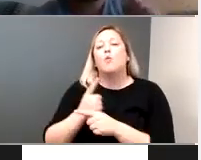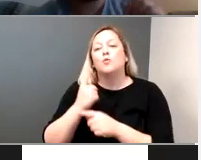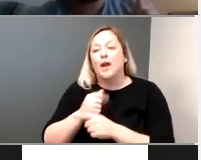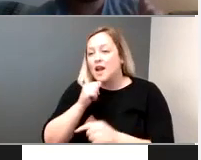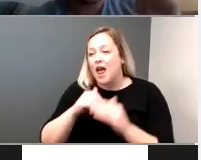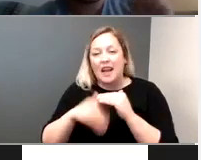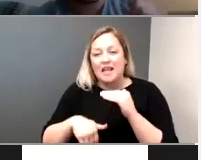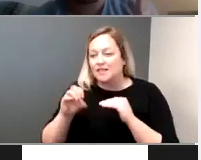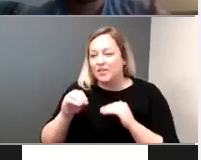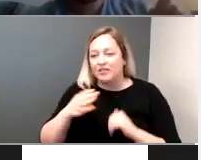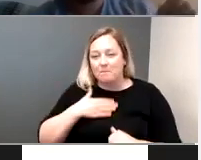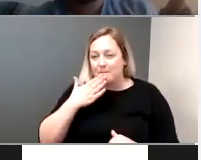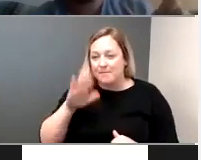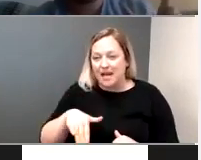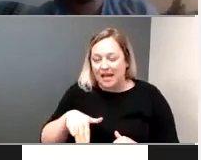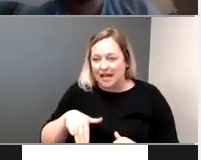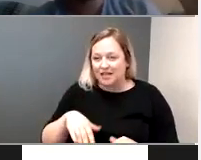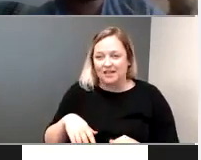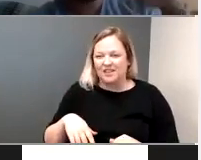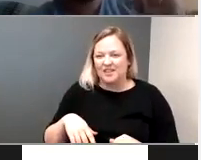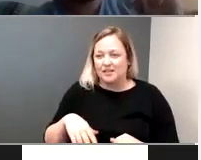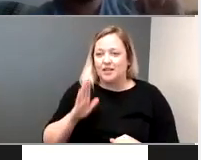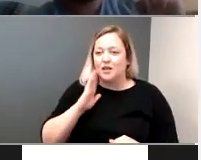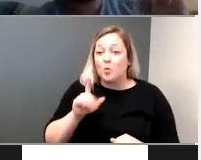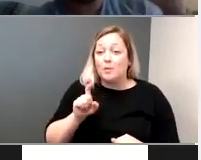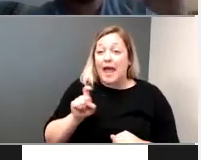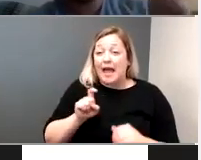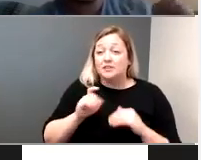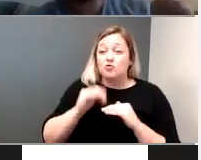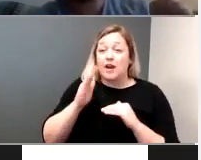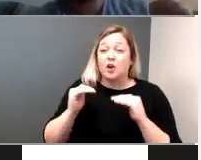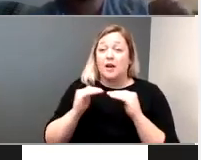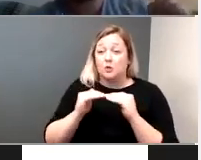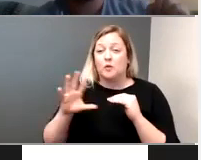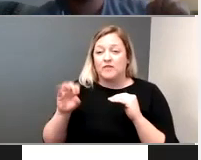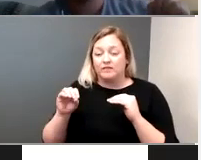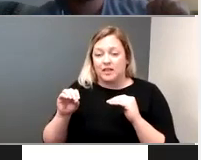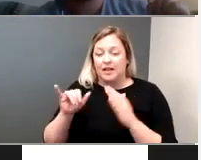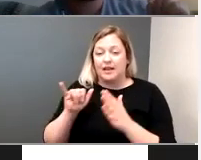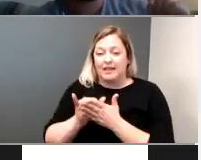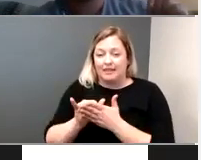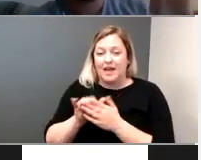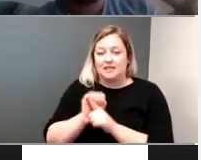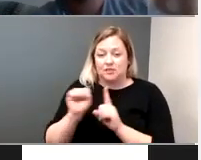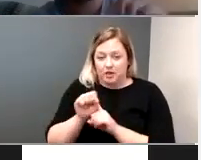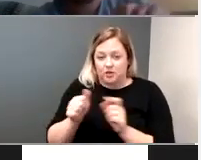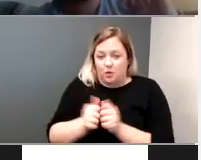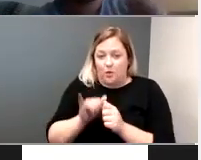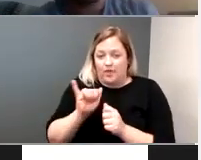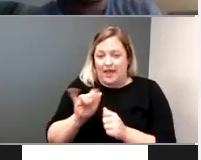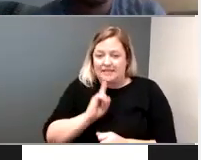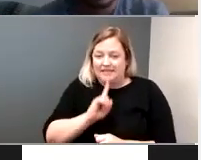bad. Yaswanti, you're wrong, Taha is correct. It is going to be x greater than equal to 50. That is the case where this single print statement comes up. Yes,